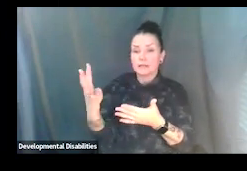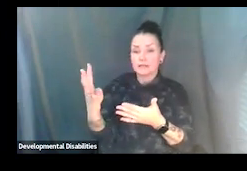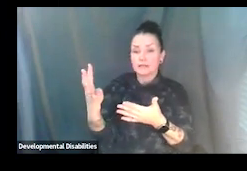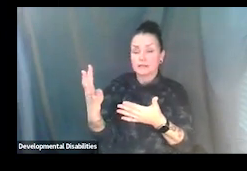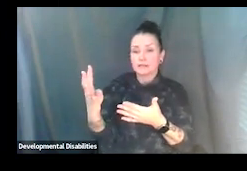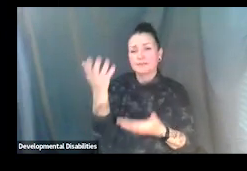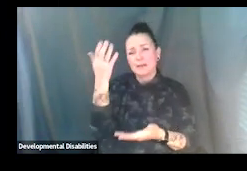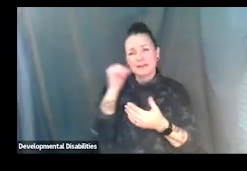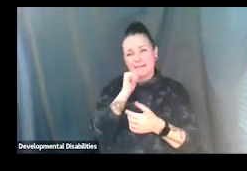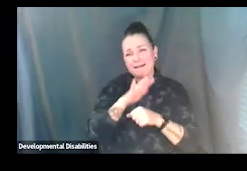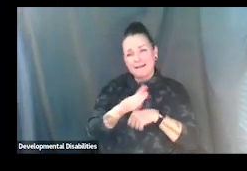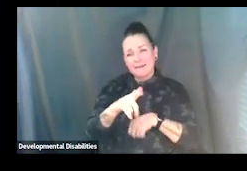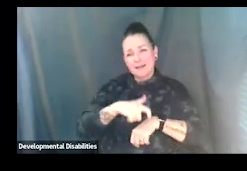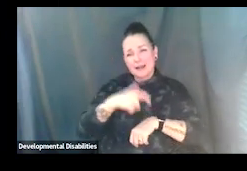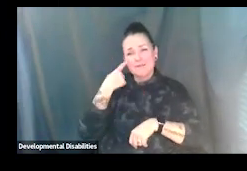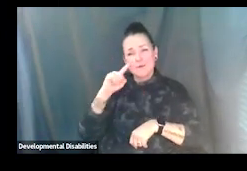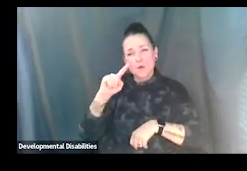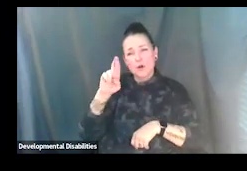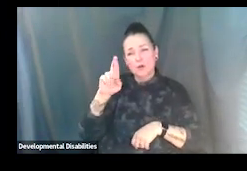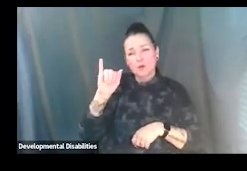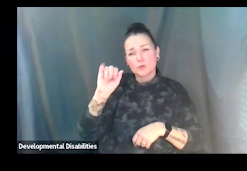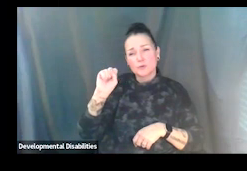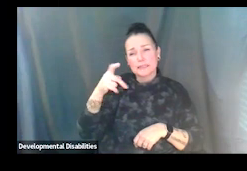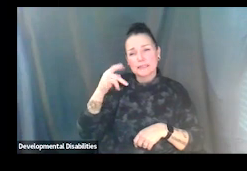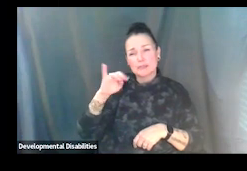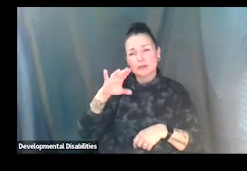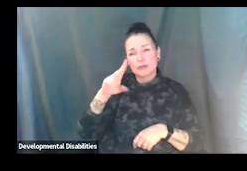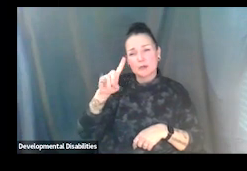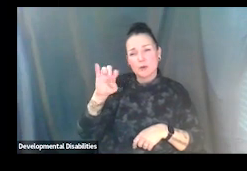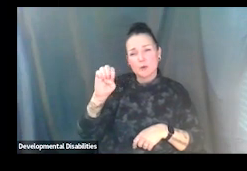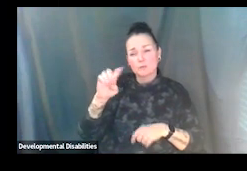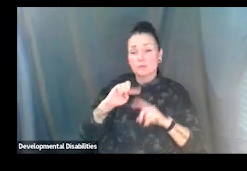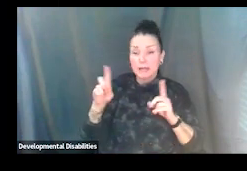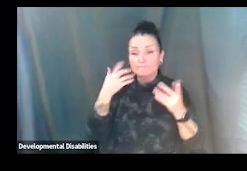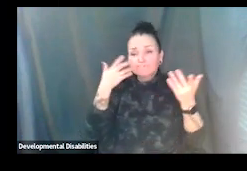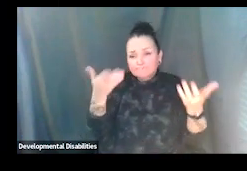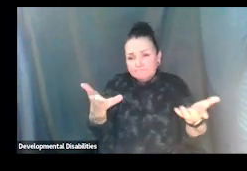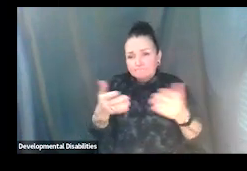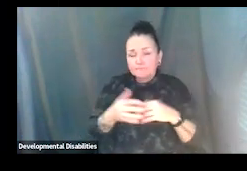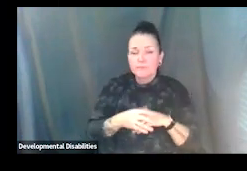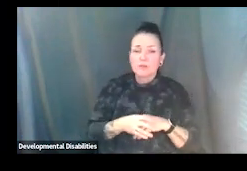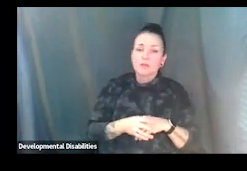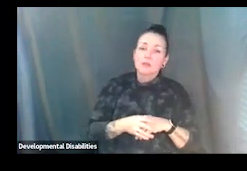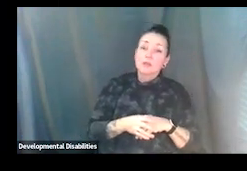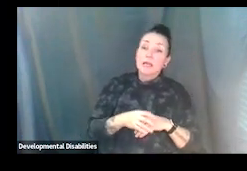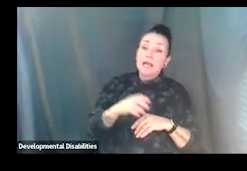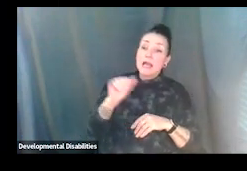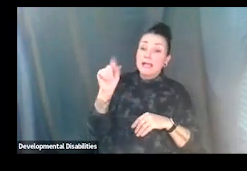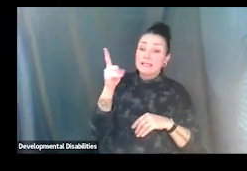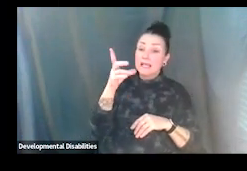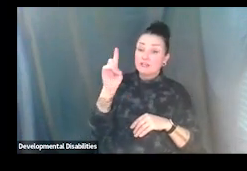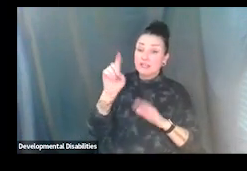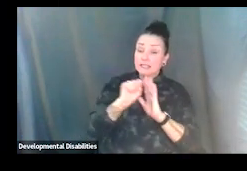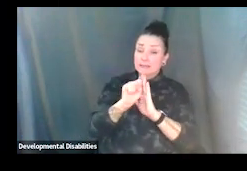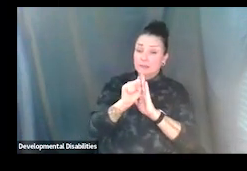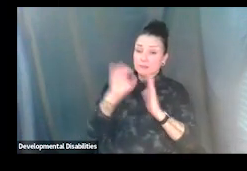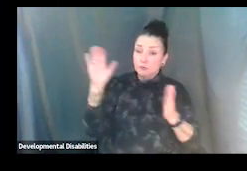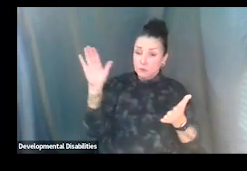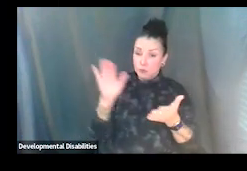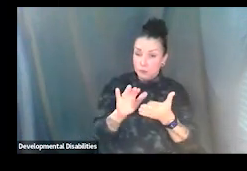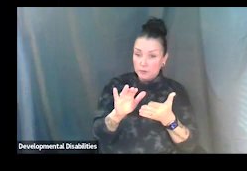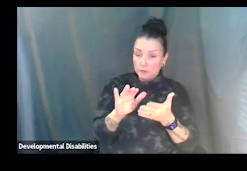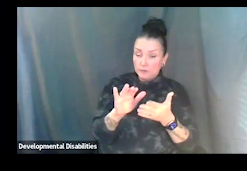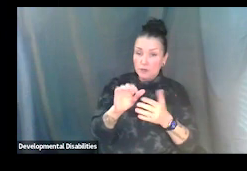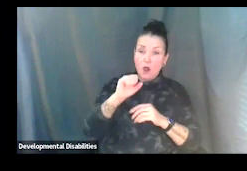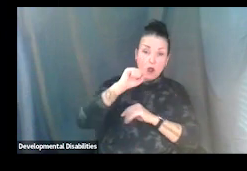risperidone really. But regardless, as you can see here, their reduction in ADHD symptoms, in oppositional kind of behavior